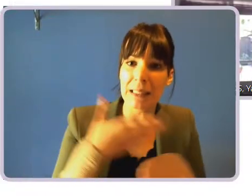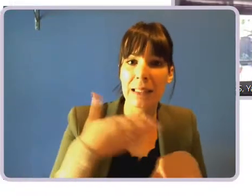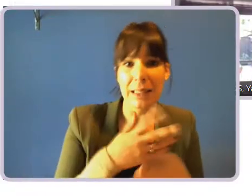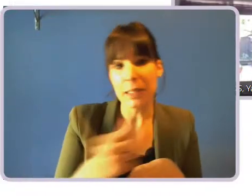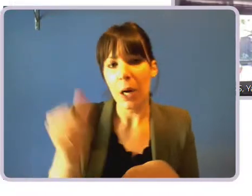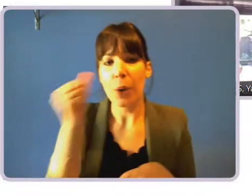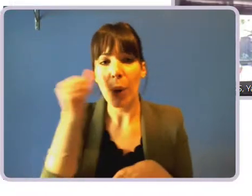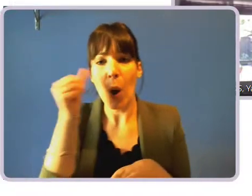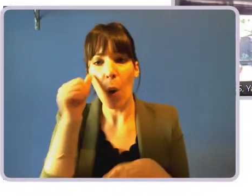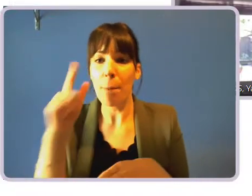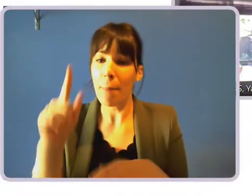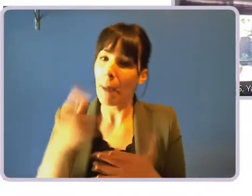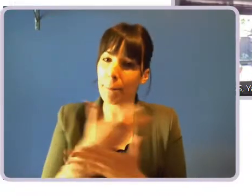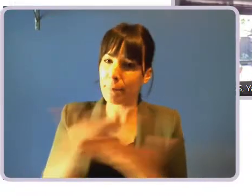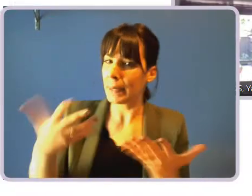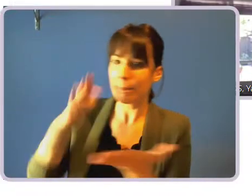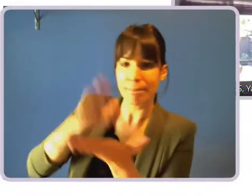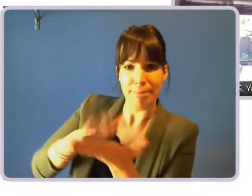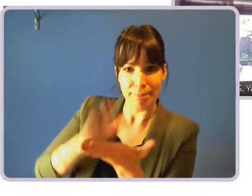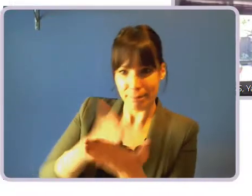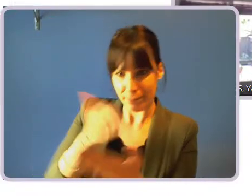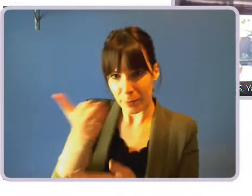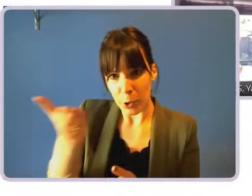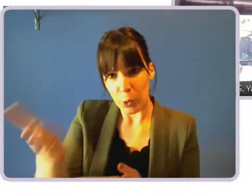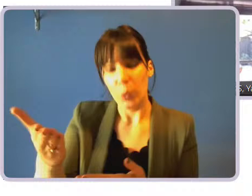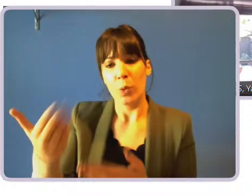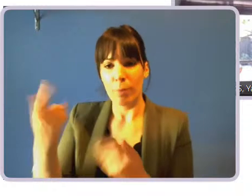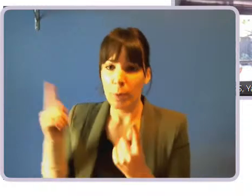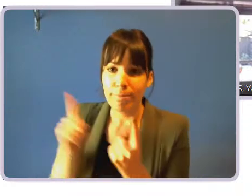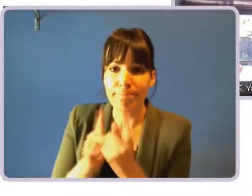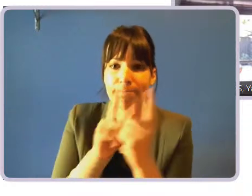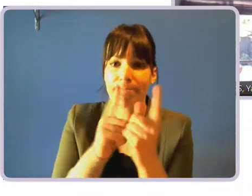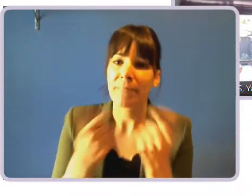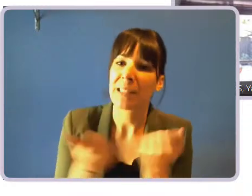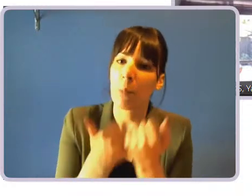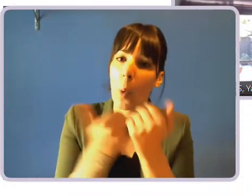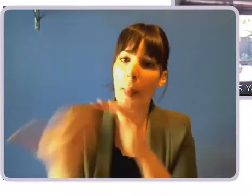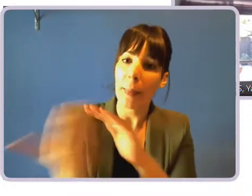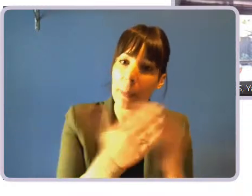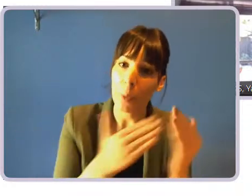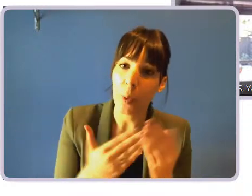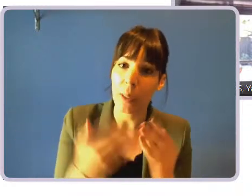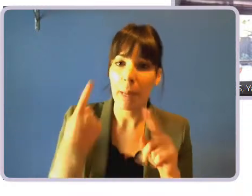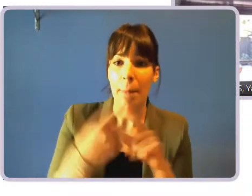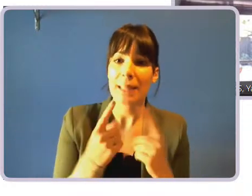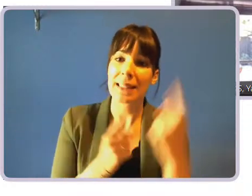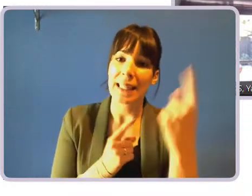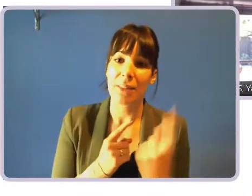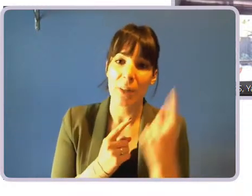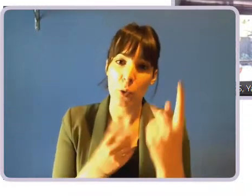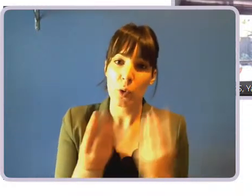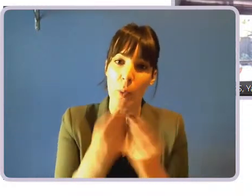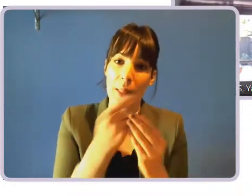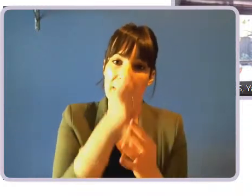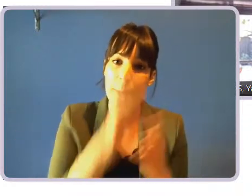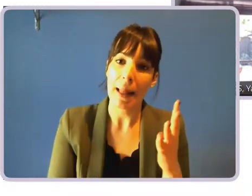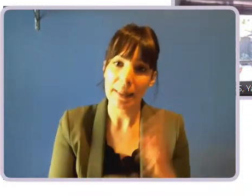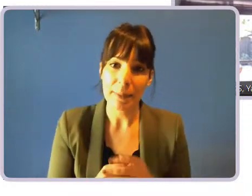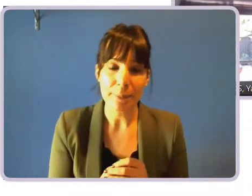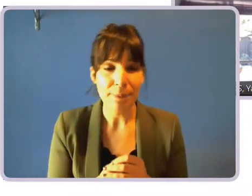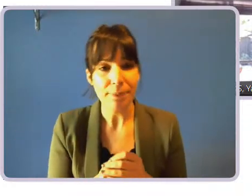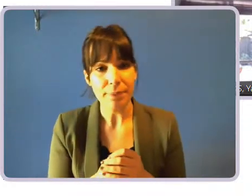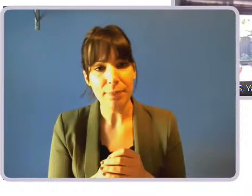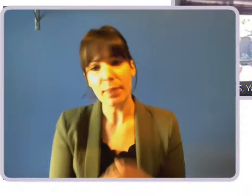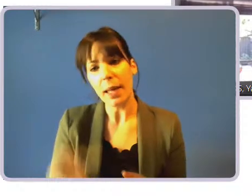credit to you to just to be there for not only for your community, but for local people with a disability. And I think it really shows